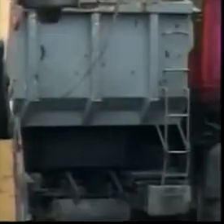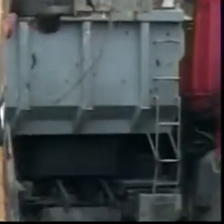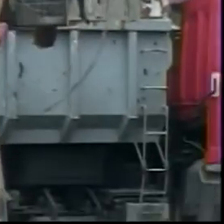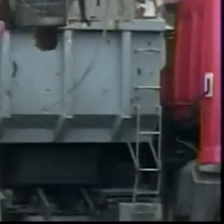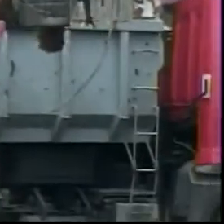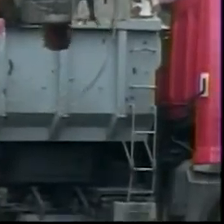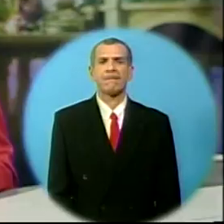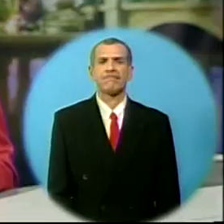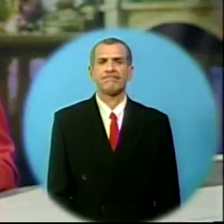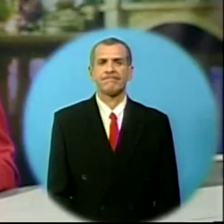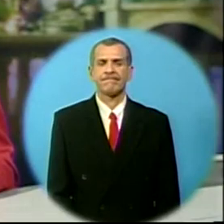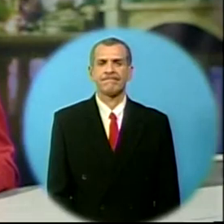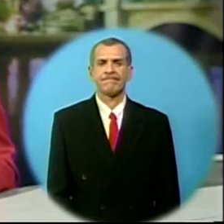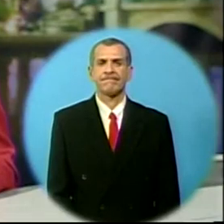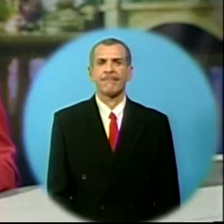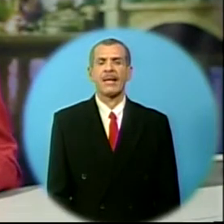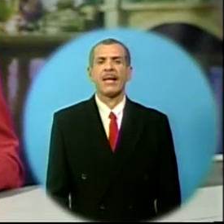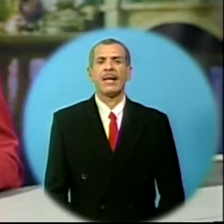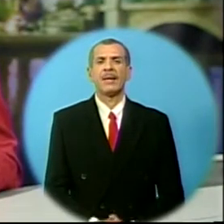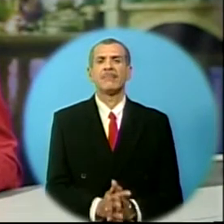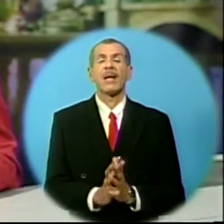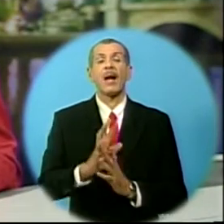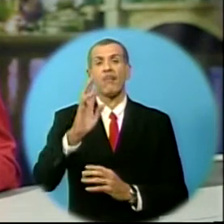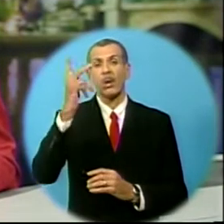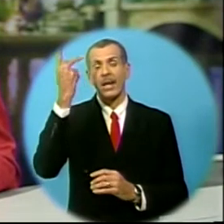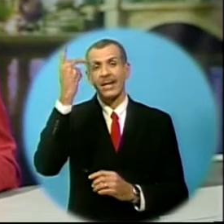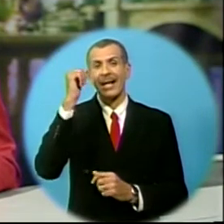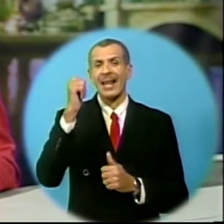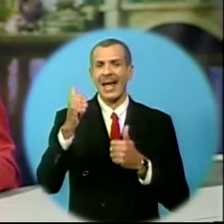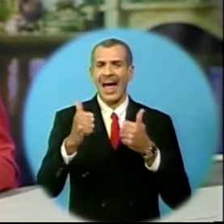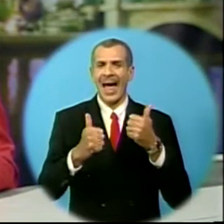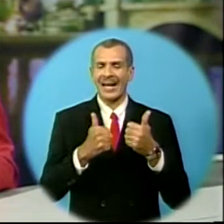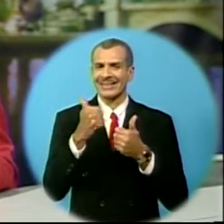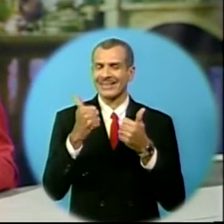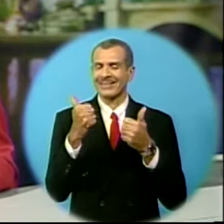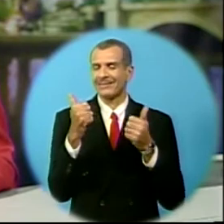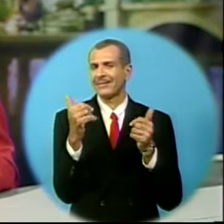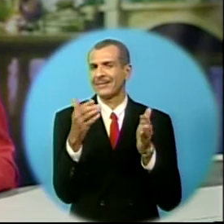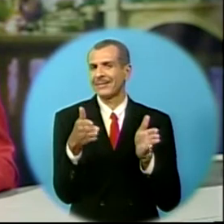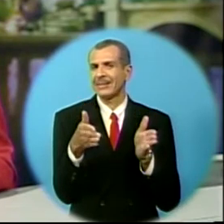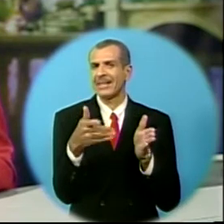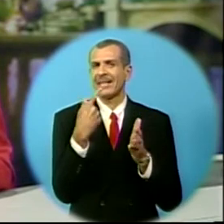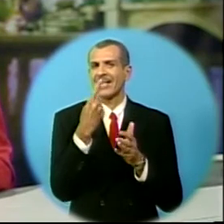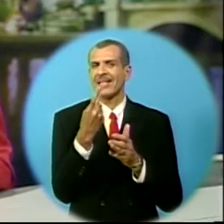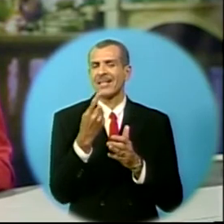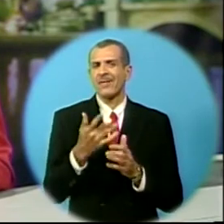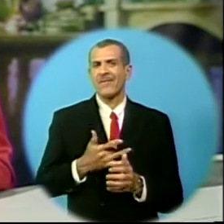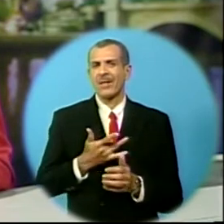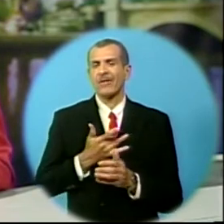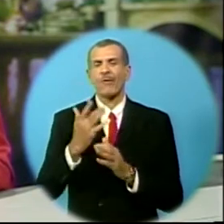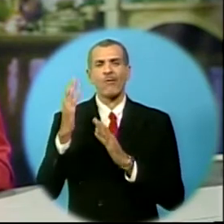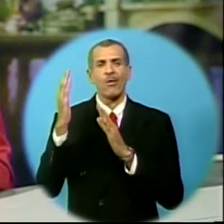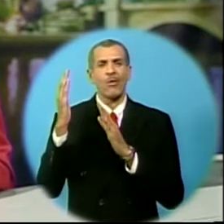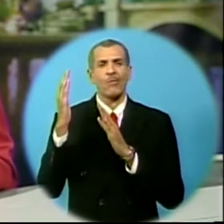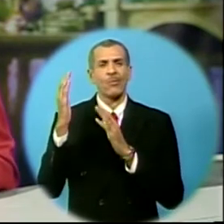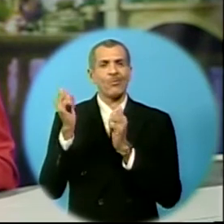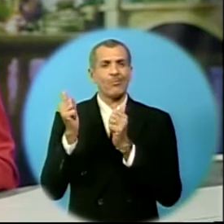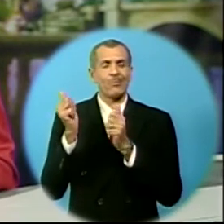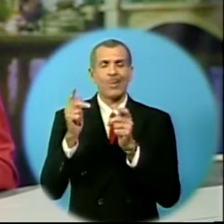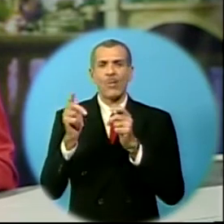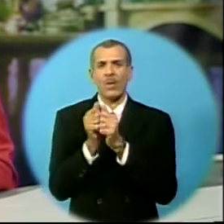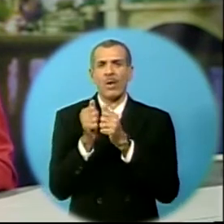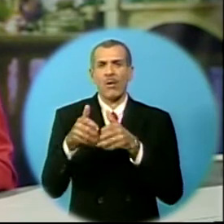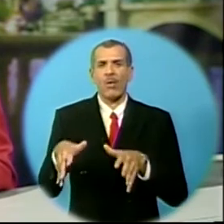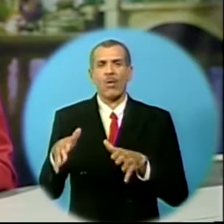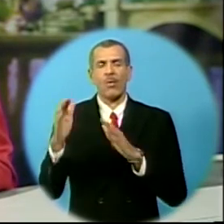CBC News. Thanks, Ryan. A political activist says there is a feeling of hopelessness in the country, and